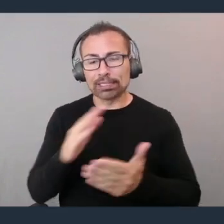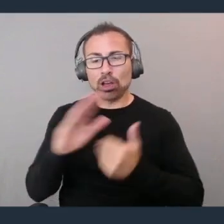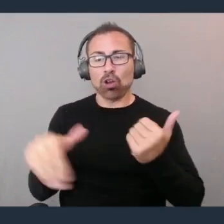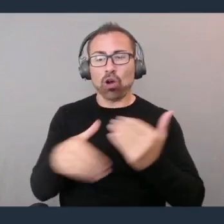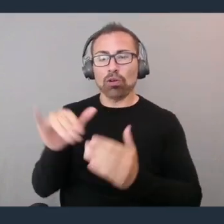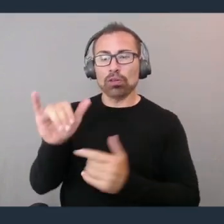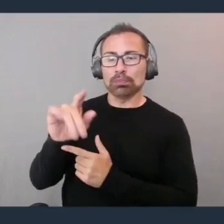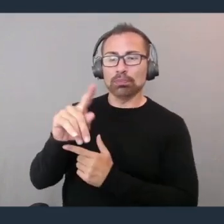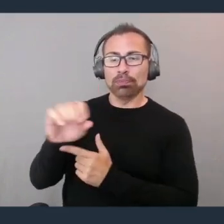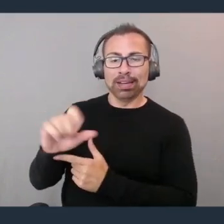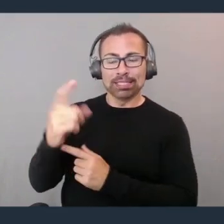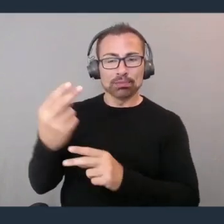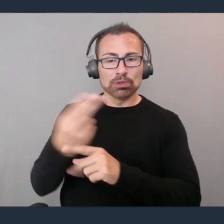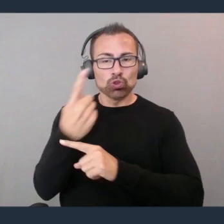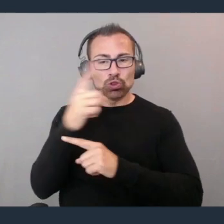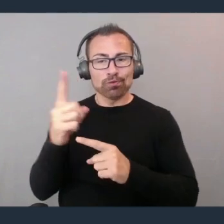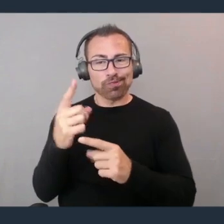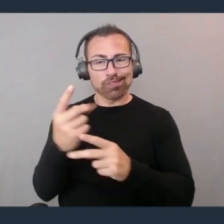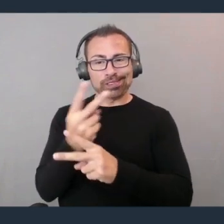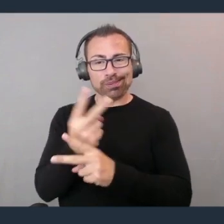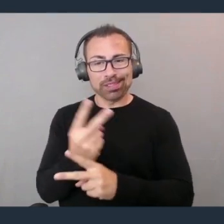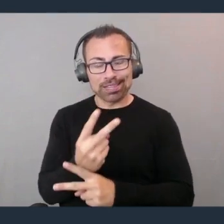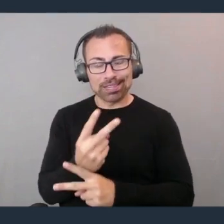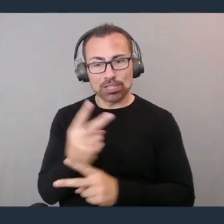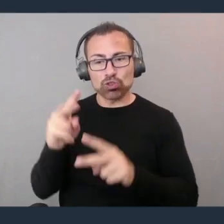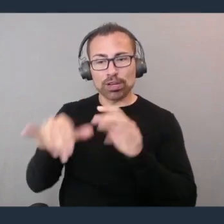computation as you're inputting messages to that model.